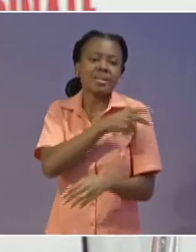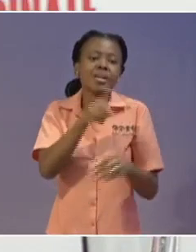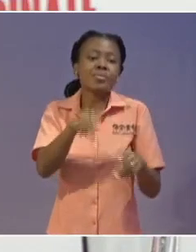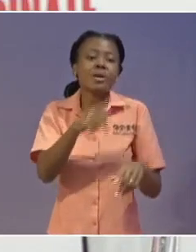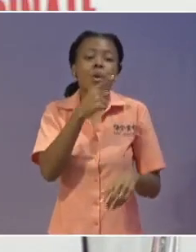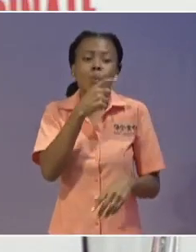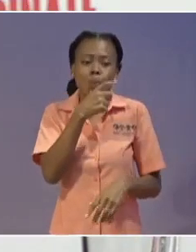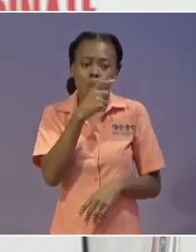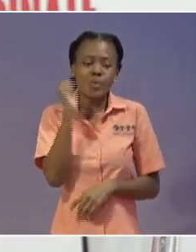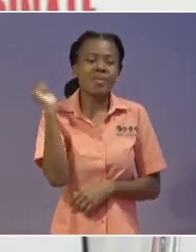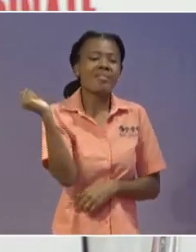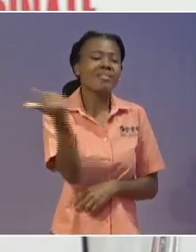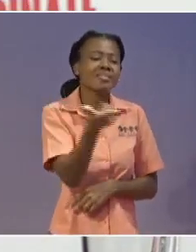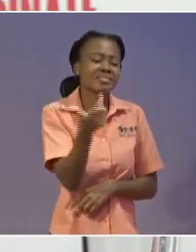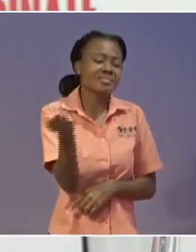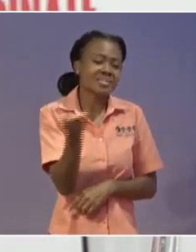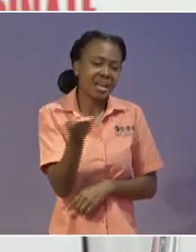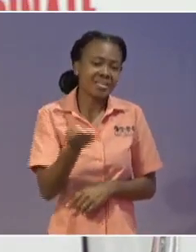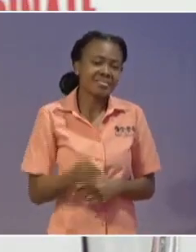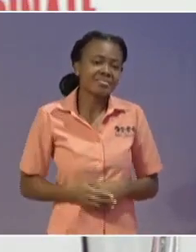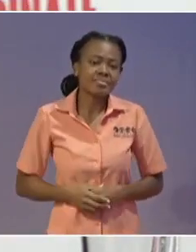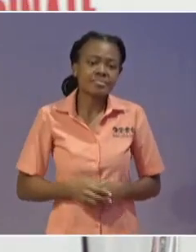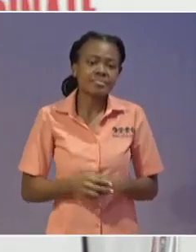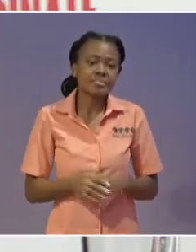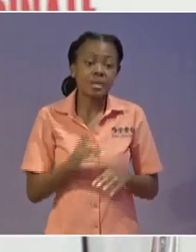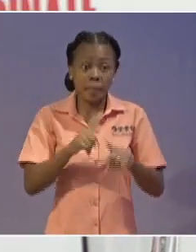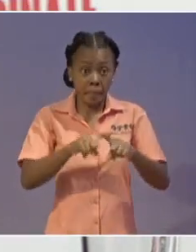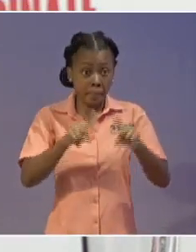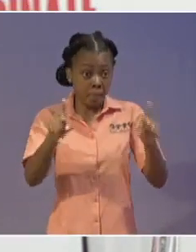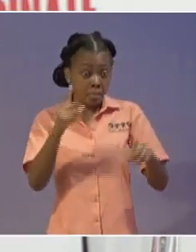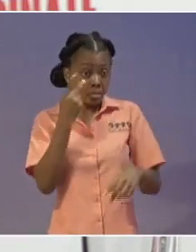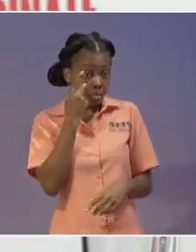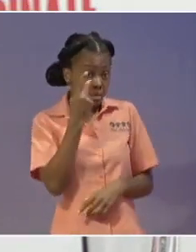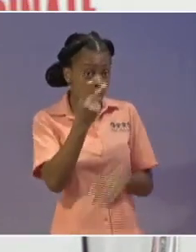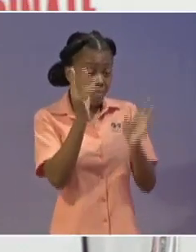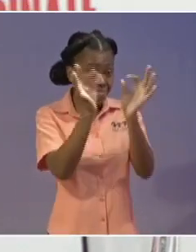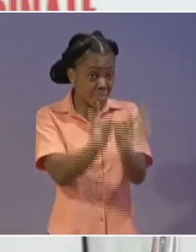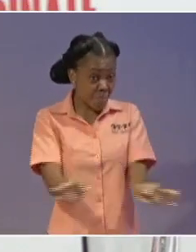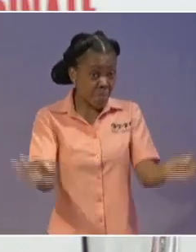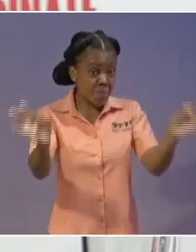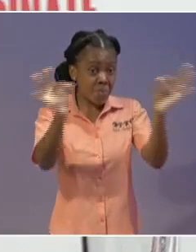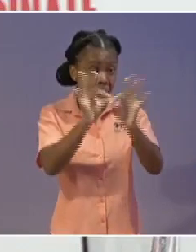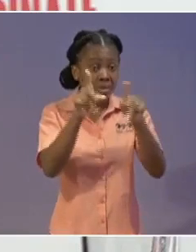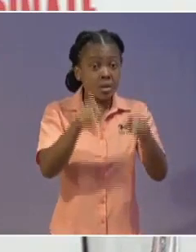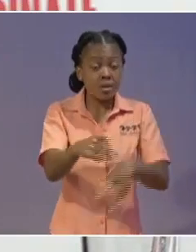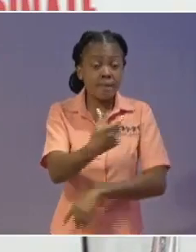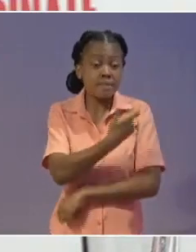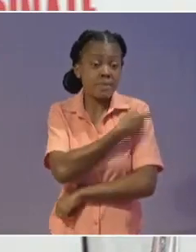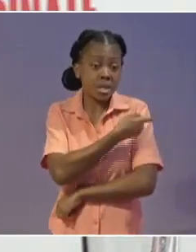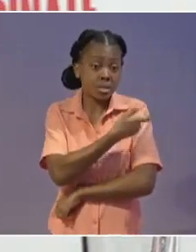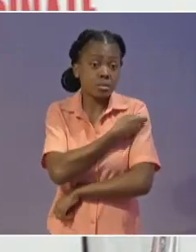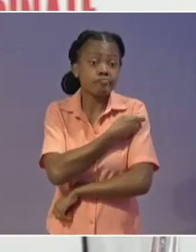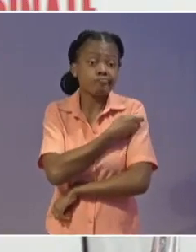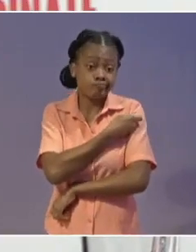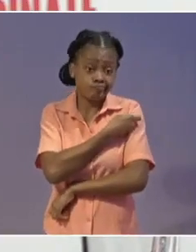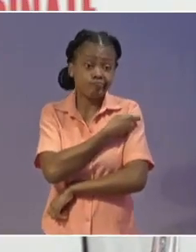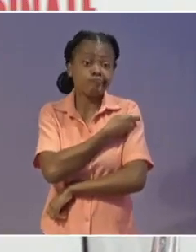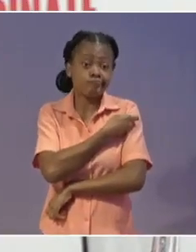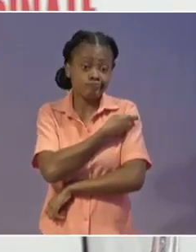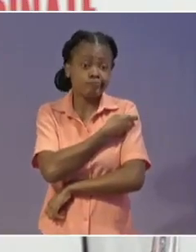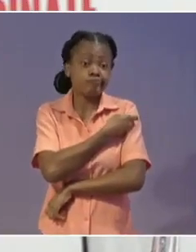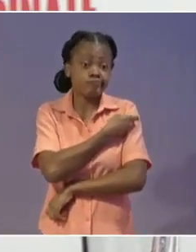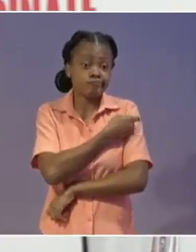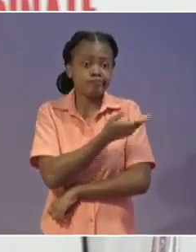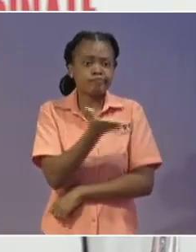that with those vaccinated deaths, what we have noted is usually the presence of severe comorbidities.